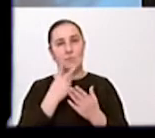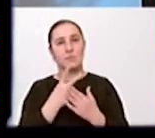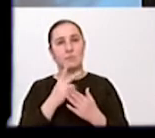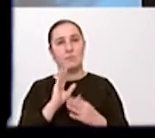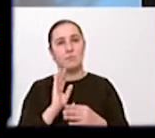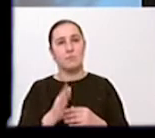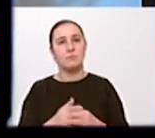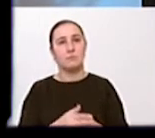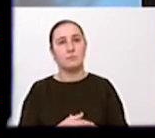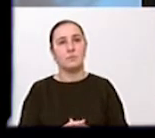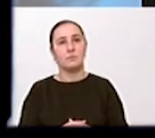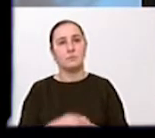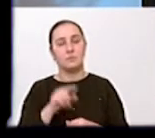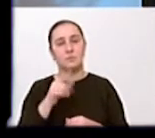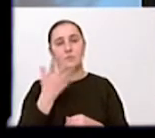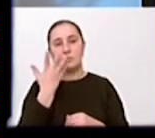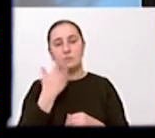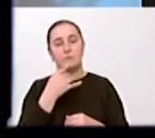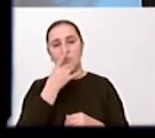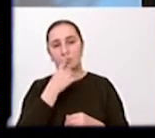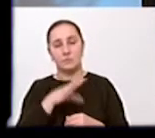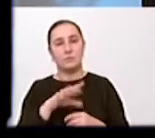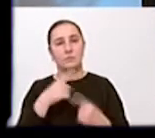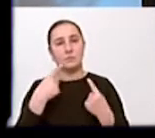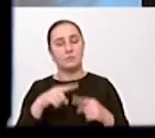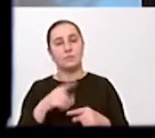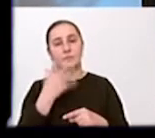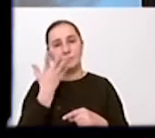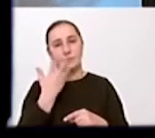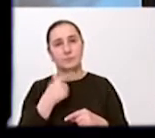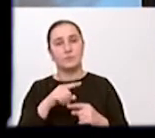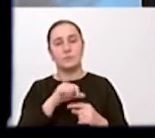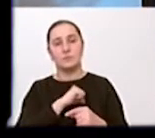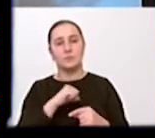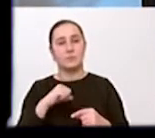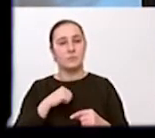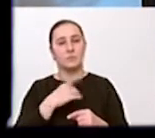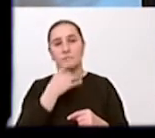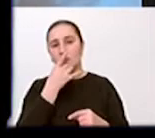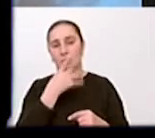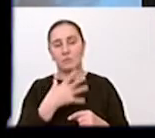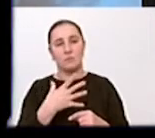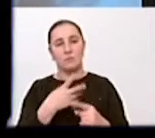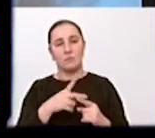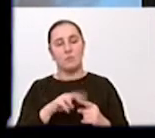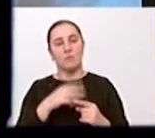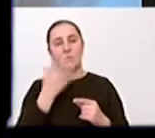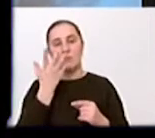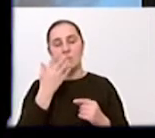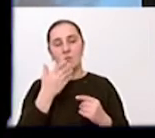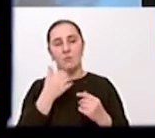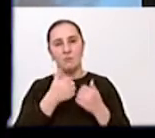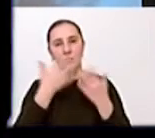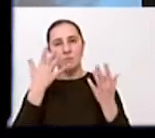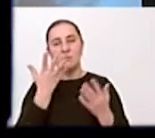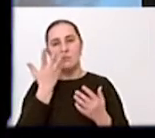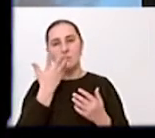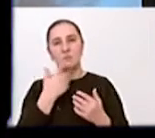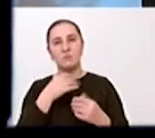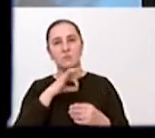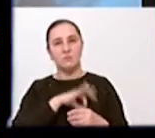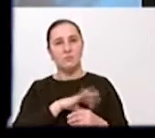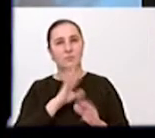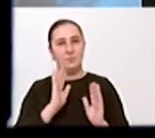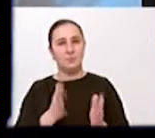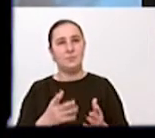ko'ramiz. Bu rang yoqmasa, boshqa rangni yoki o'zingizga xohlagan yoki och ranglardan foydalanishingiz mumkin